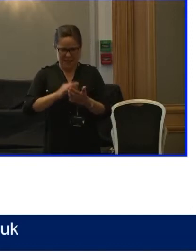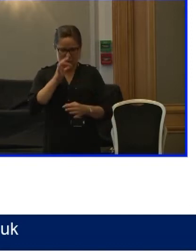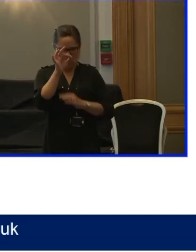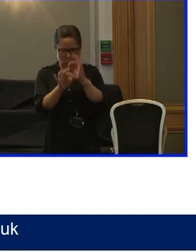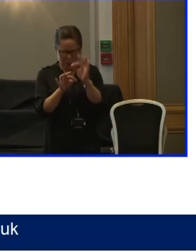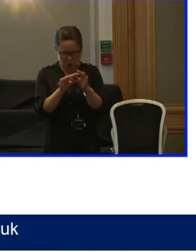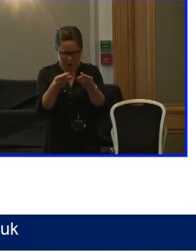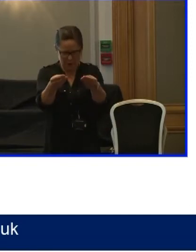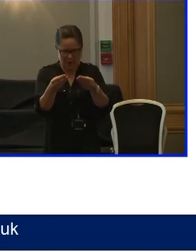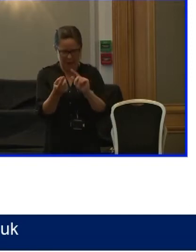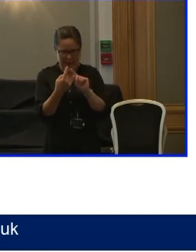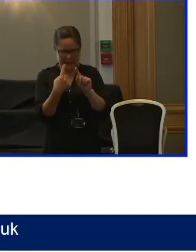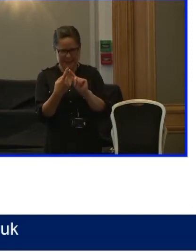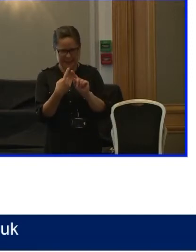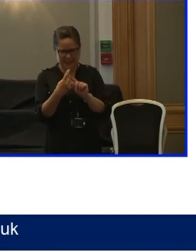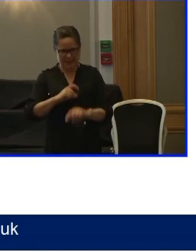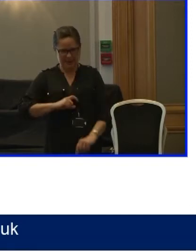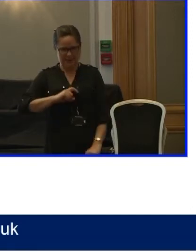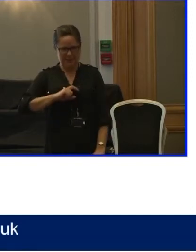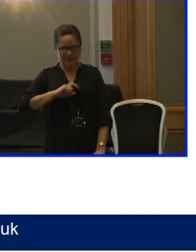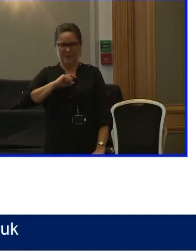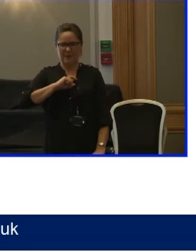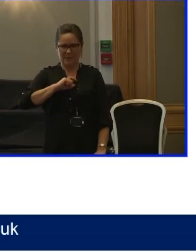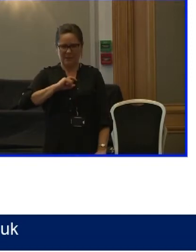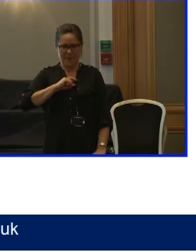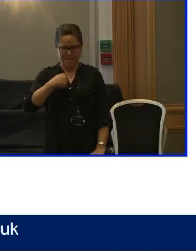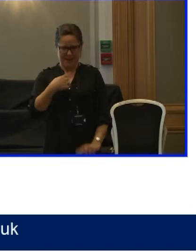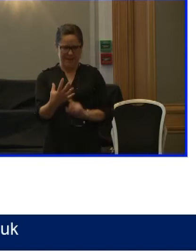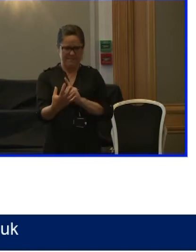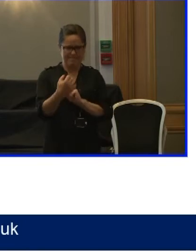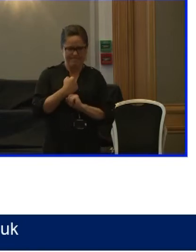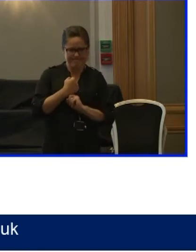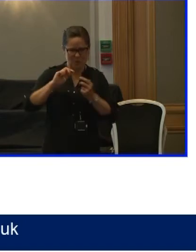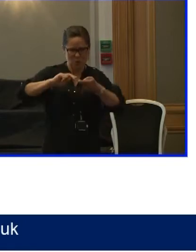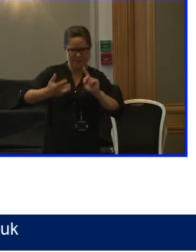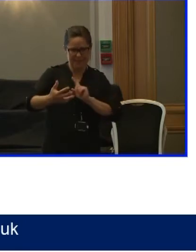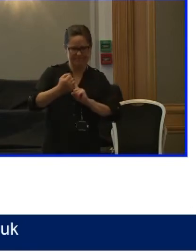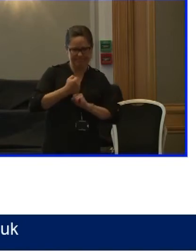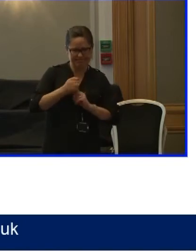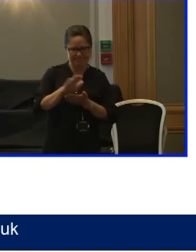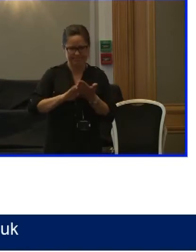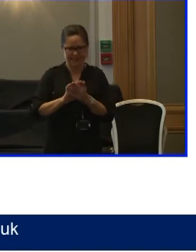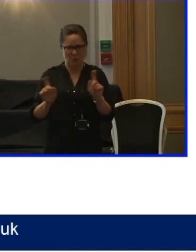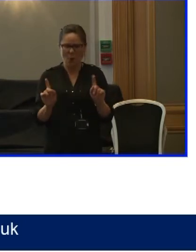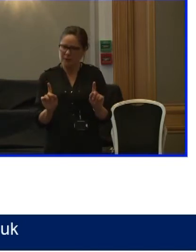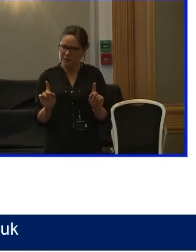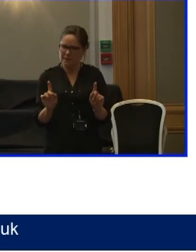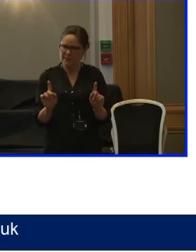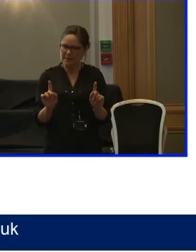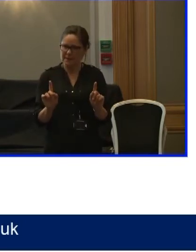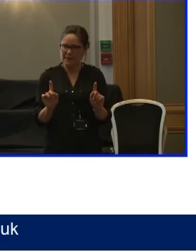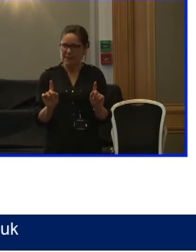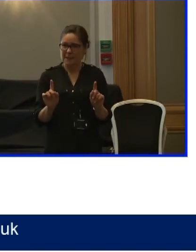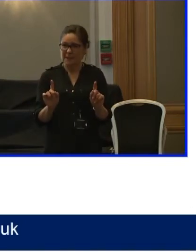diagnosis and understanding what it means if you choose to get one. There is still a long, long way to